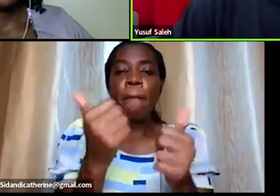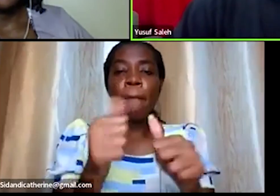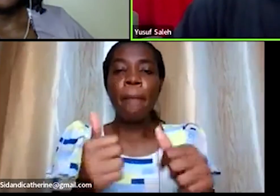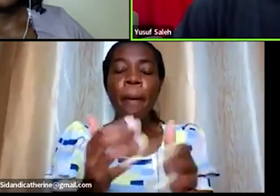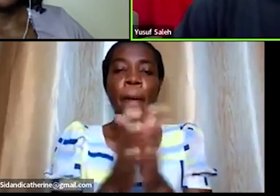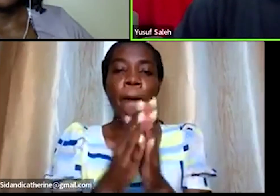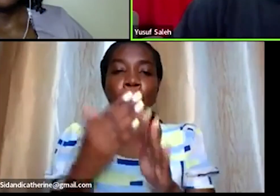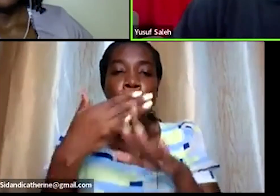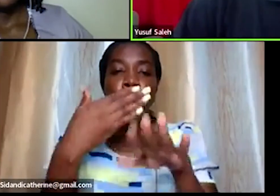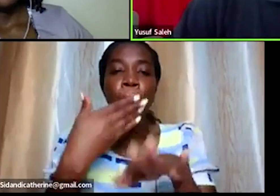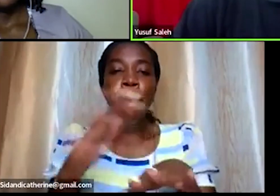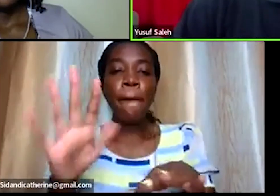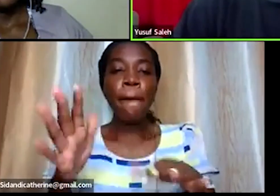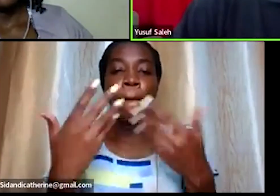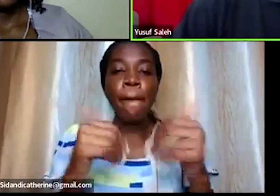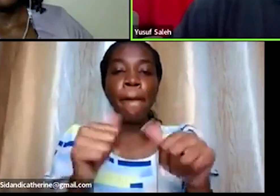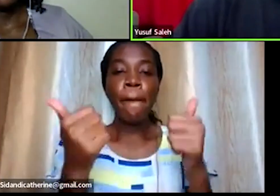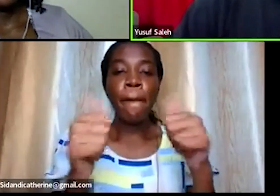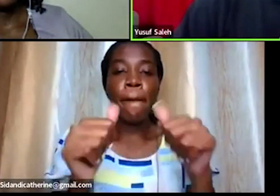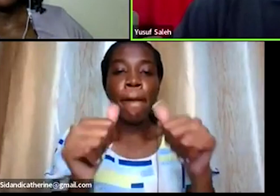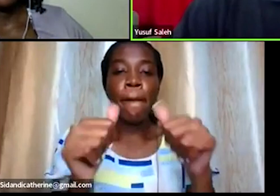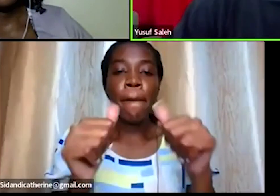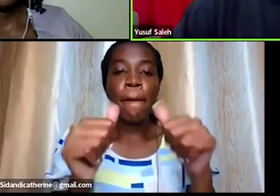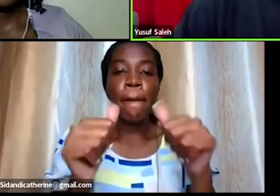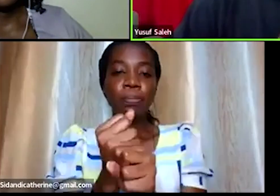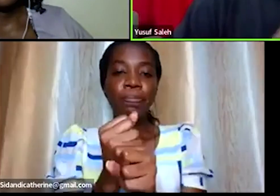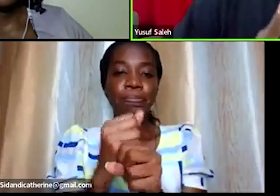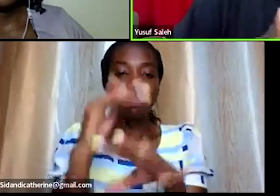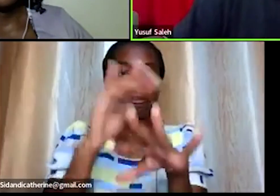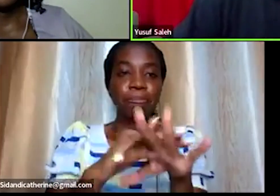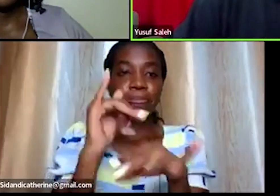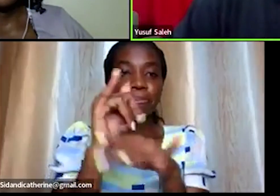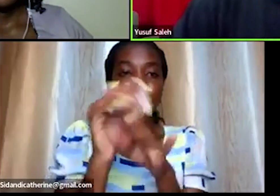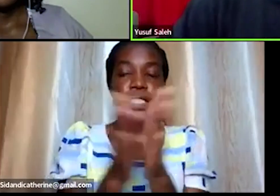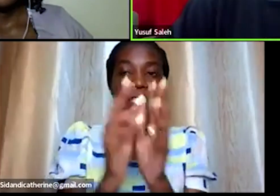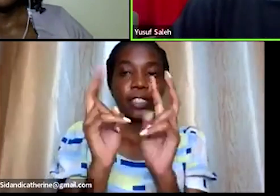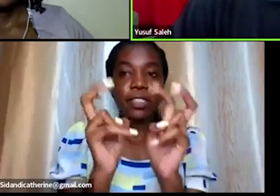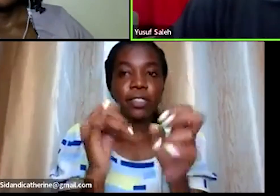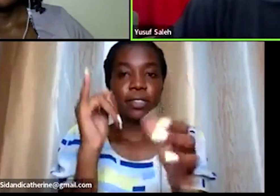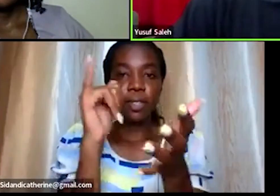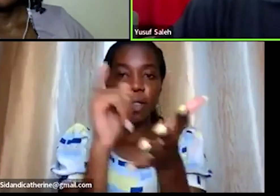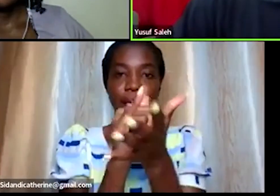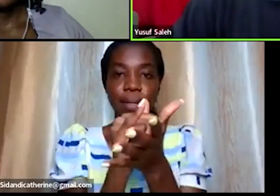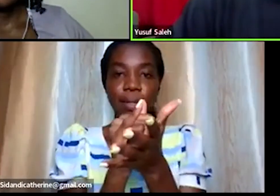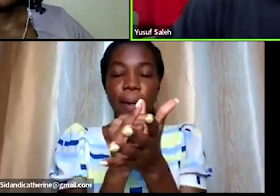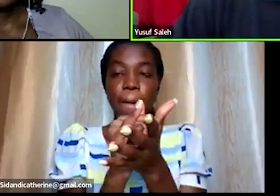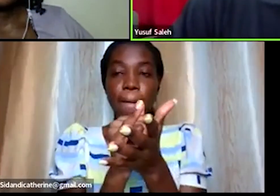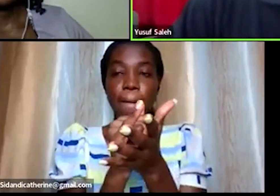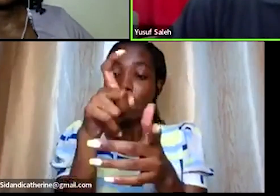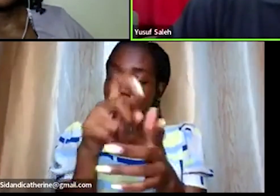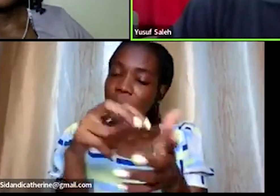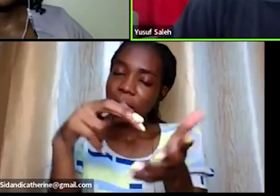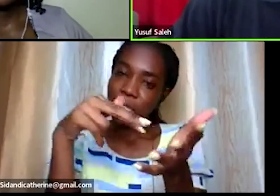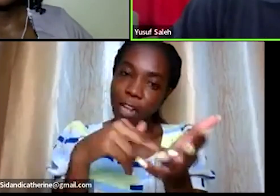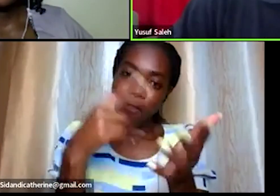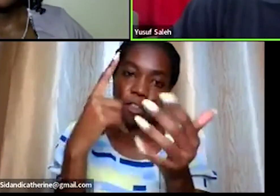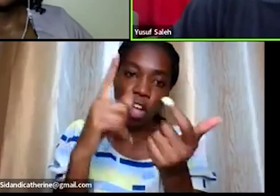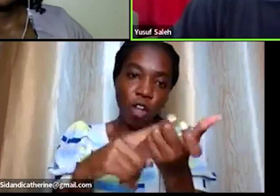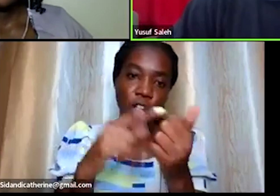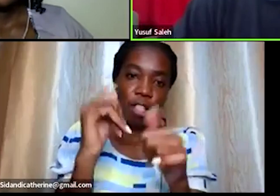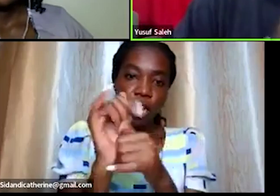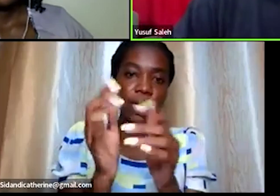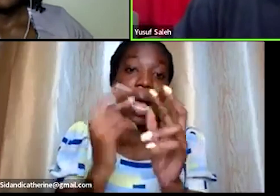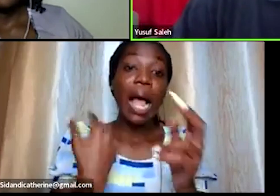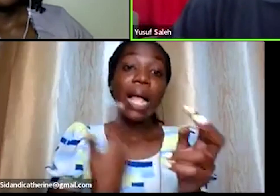lost. We're still working towards it. The issue is we have to stand to be counted. Are we ready for this? This is the